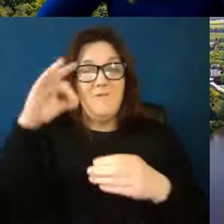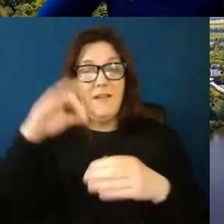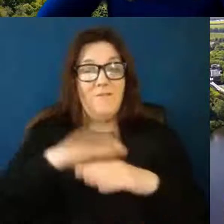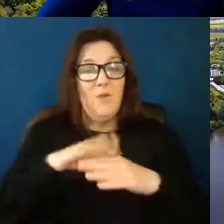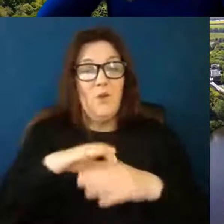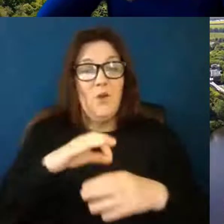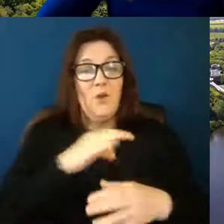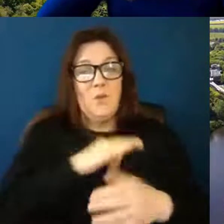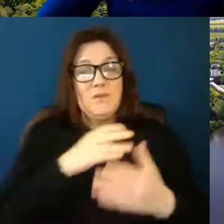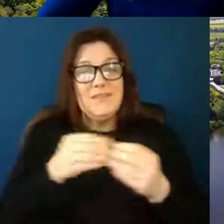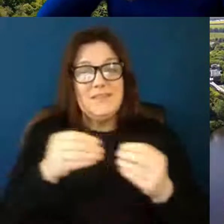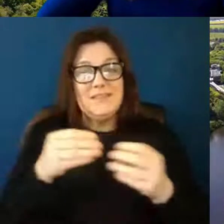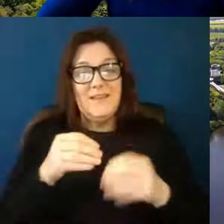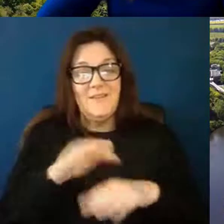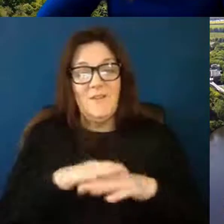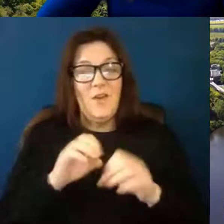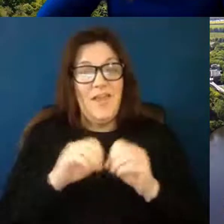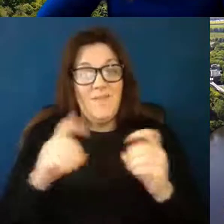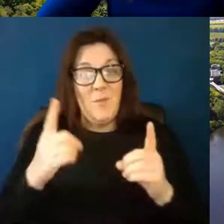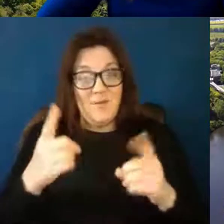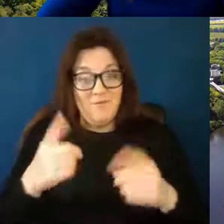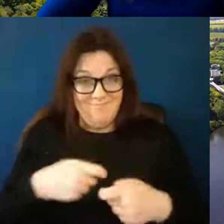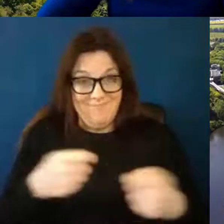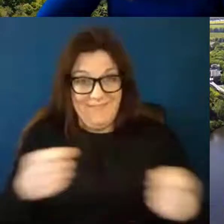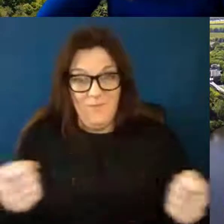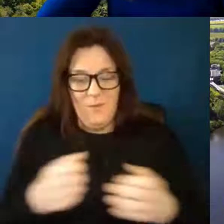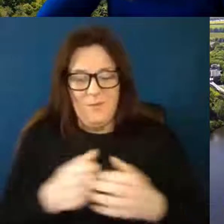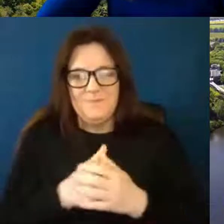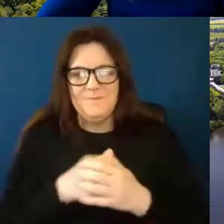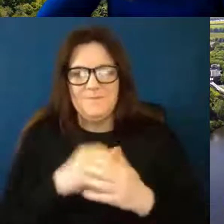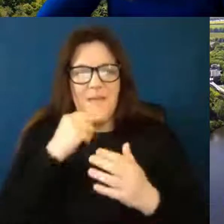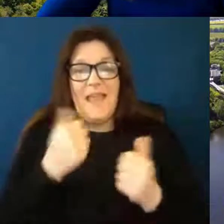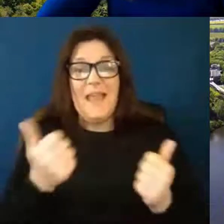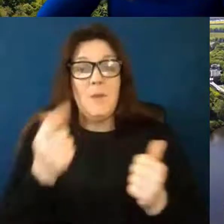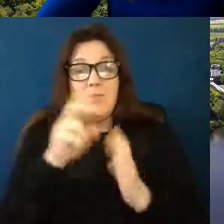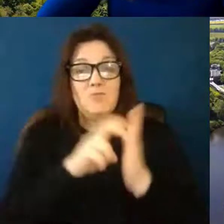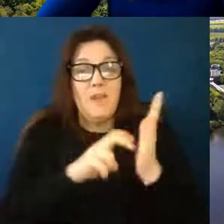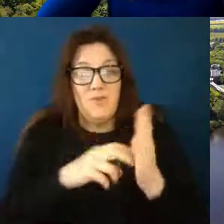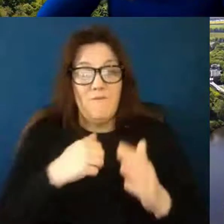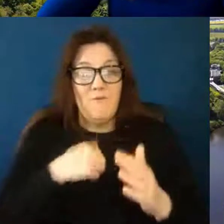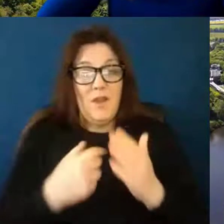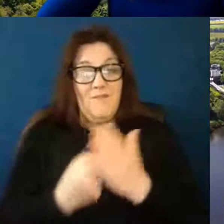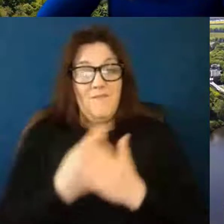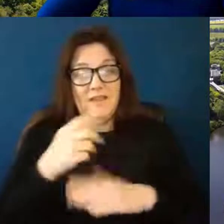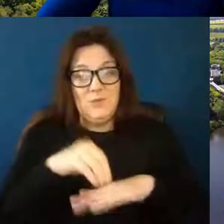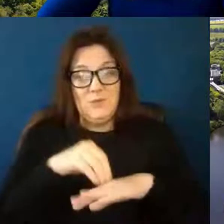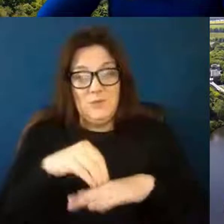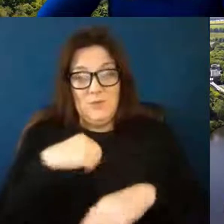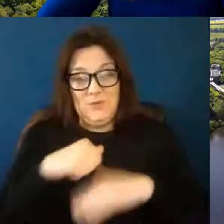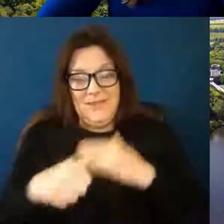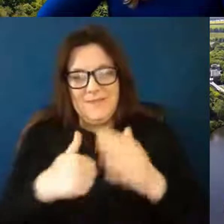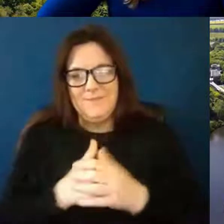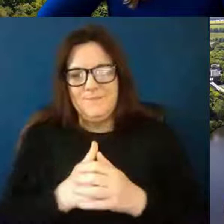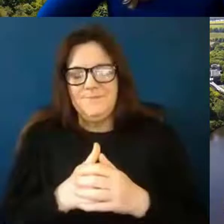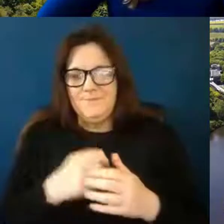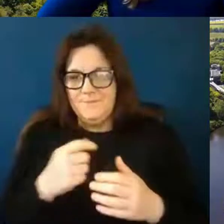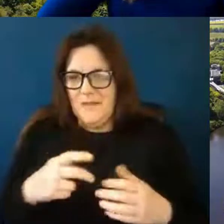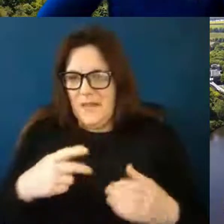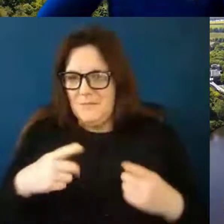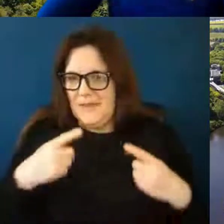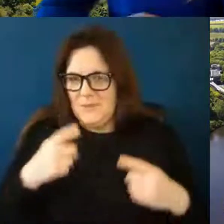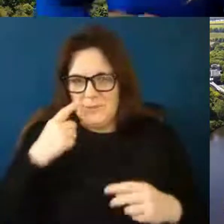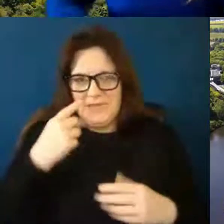goodies to give away to everyone that registered for our event today. So delighted to see so many of